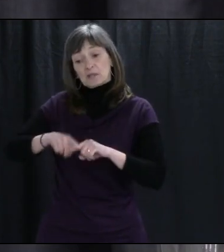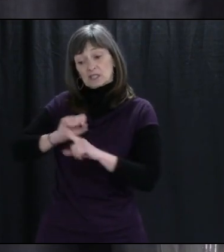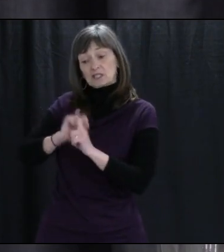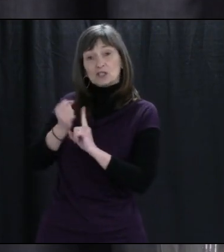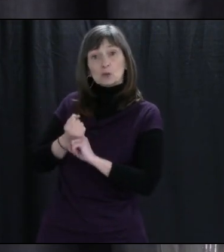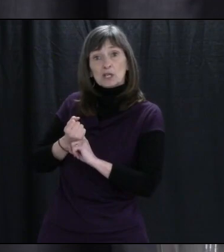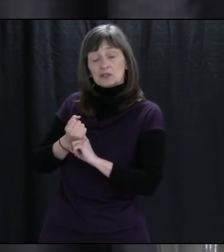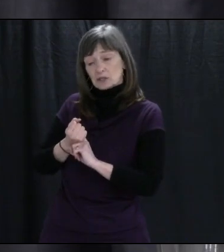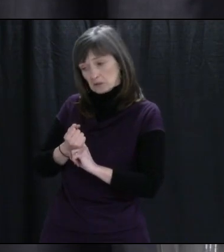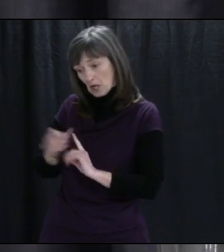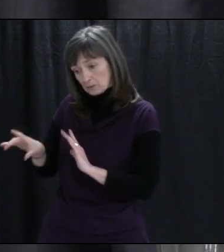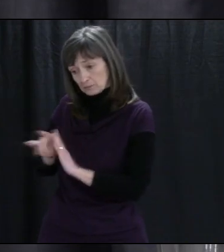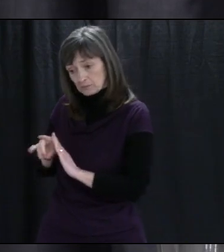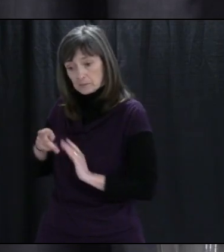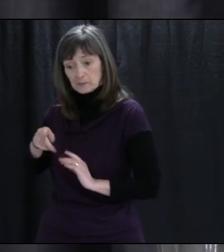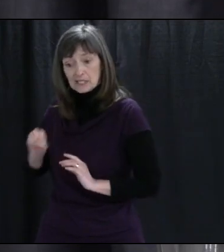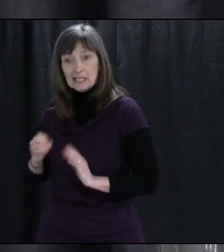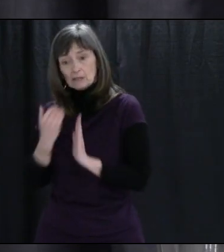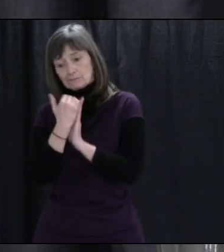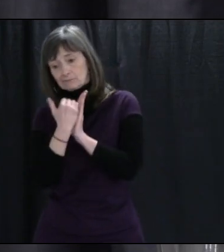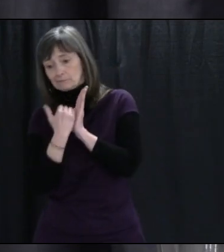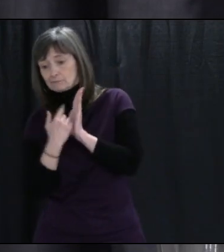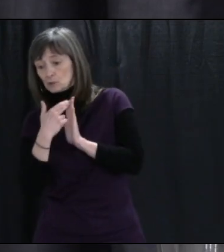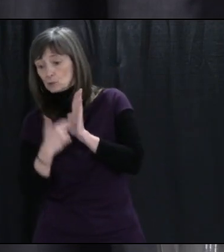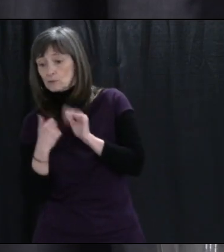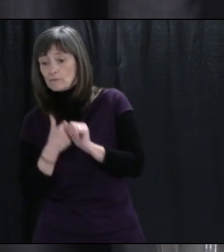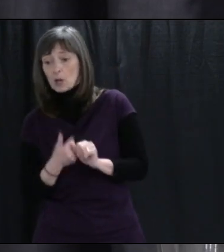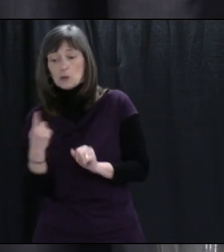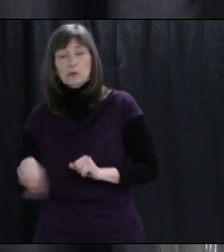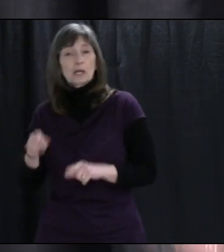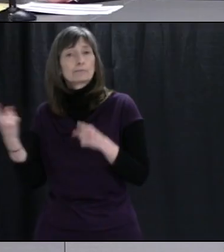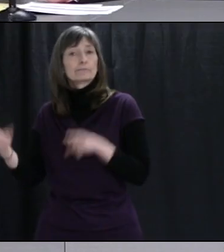necessary, and that's provided. Thank you.